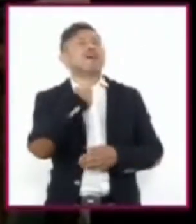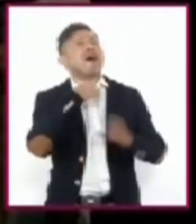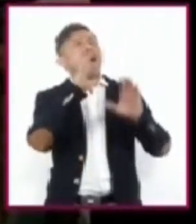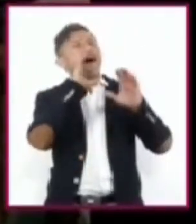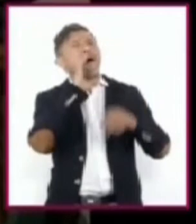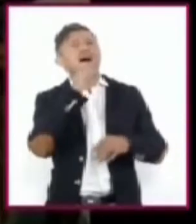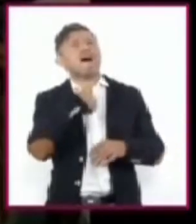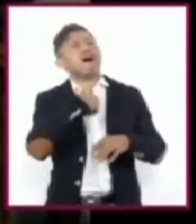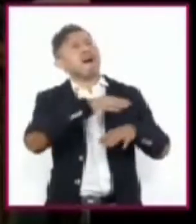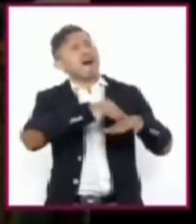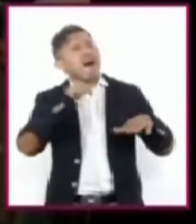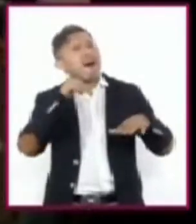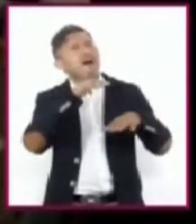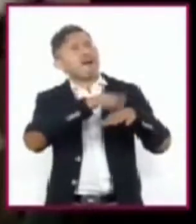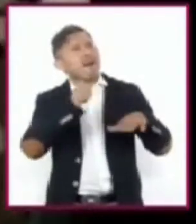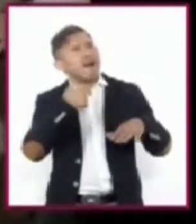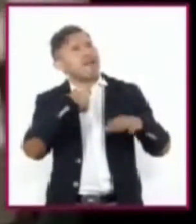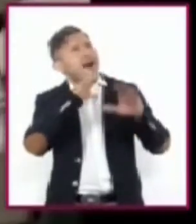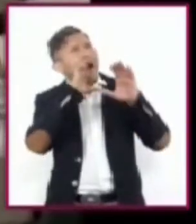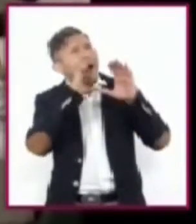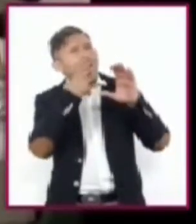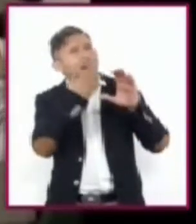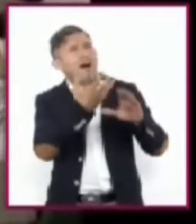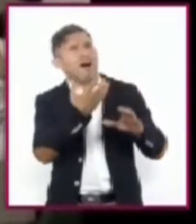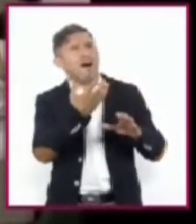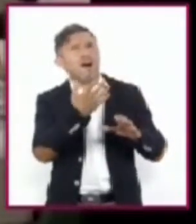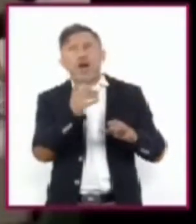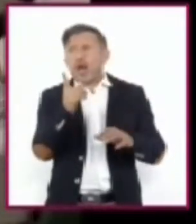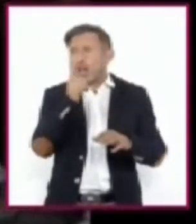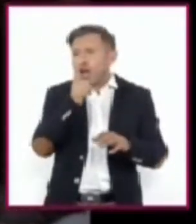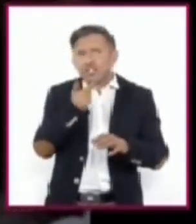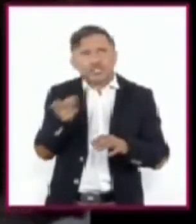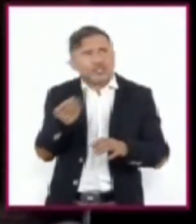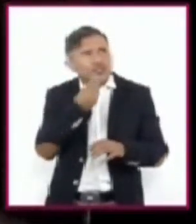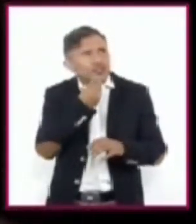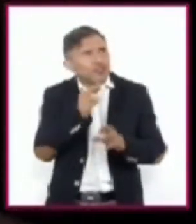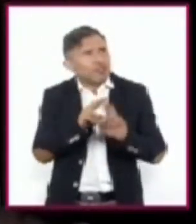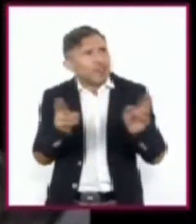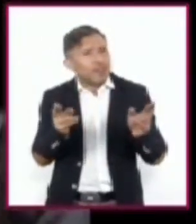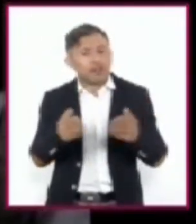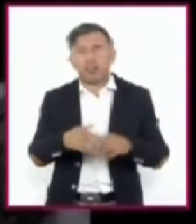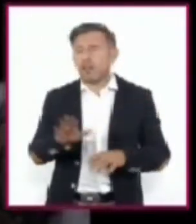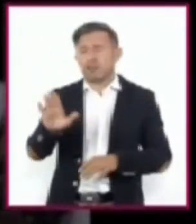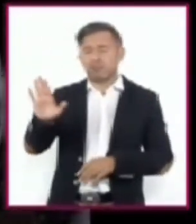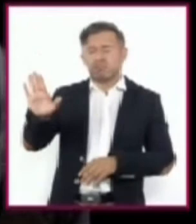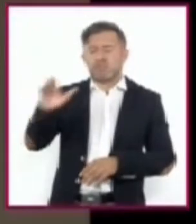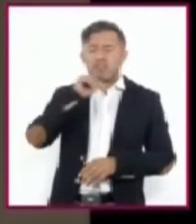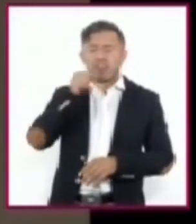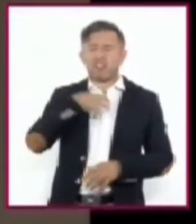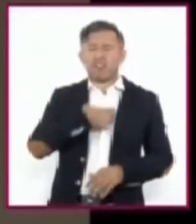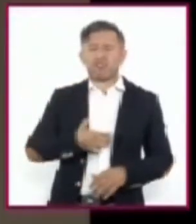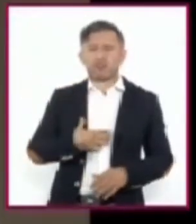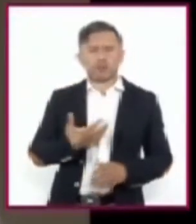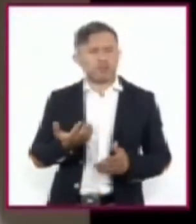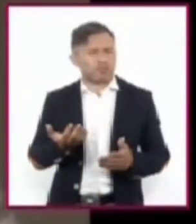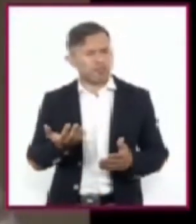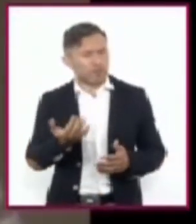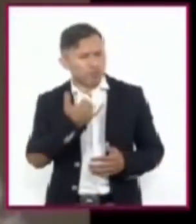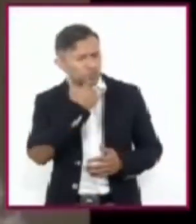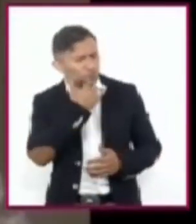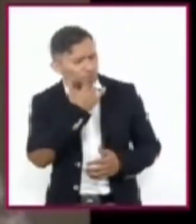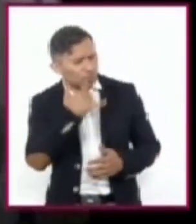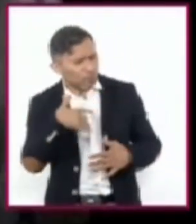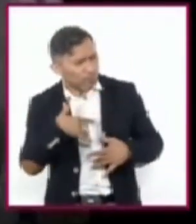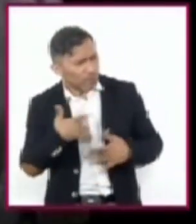you? Lunch is ready. Thank you, dear. I'm not hungry. What's the matter?